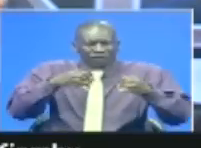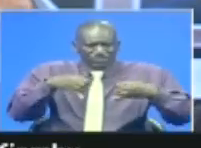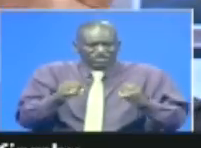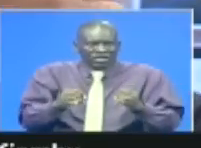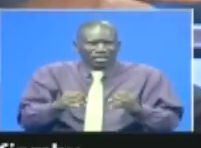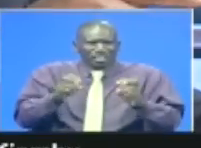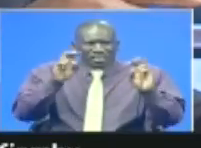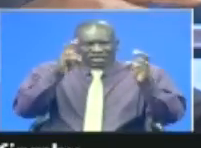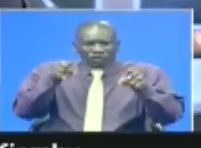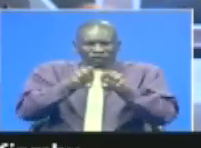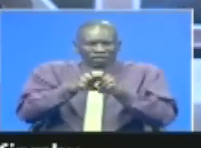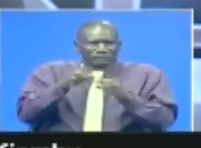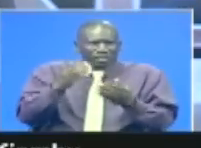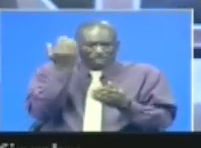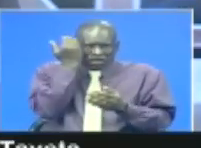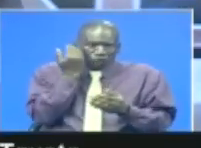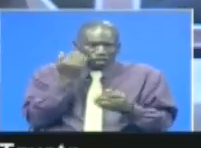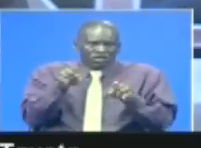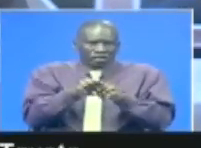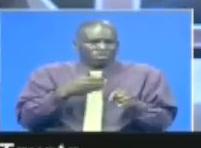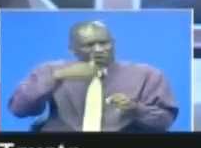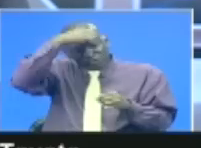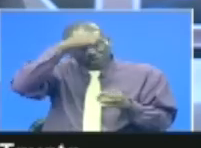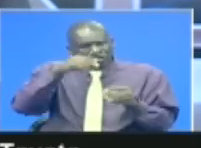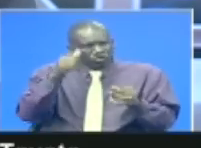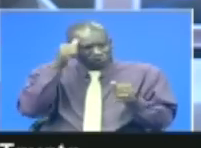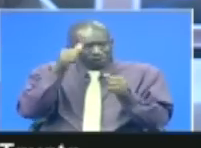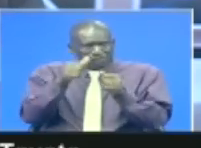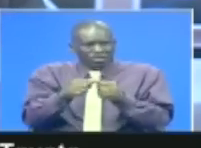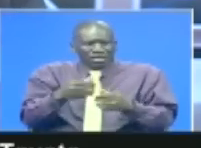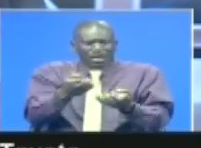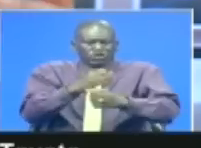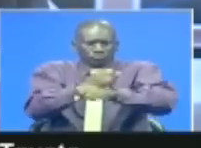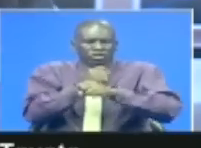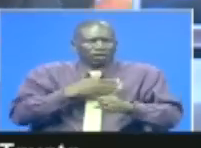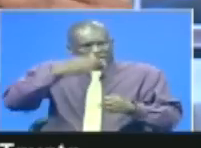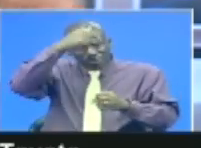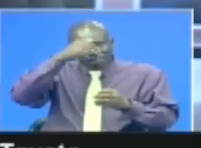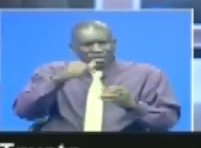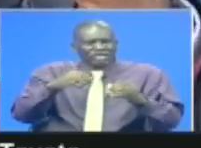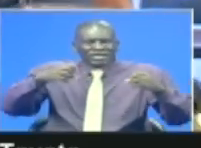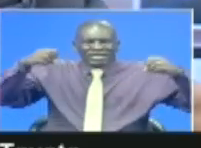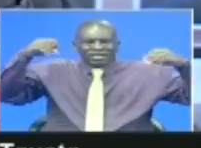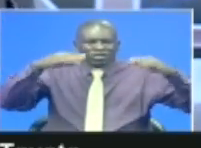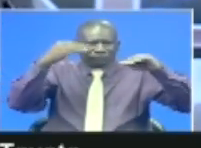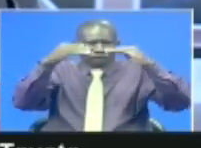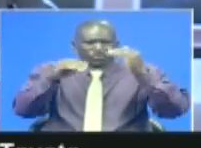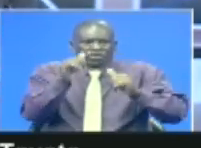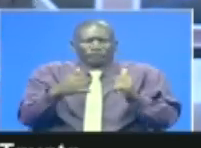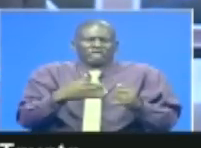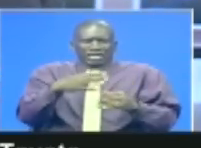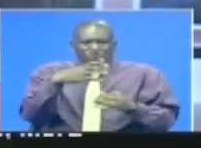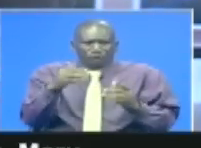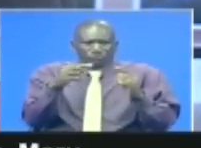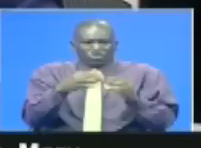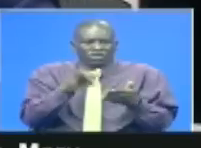matter is still there. All right. I still have a degree, remember? I need to protect my degree, the integrity of the university that I went to. Okay. That is